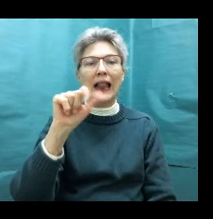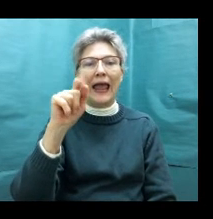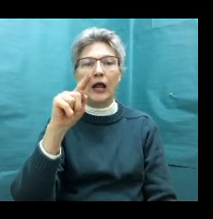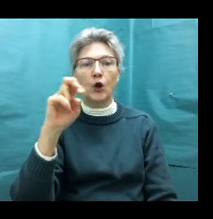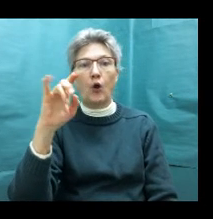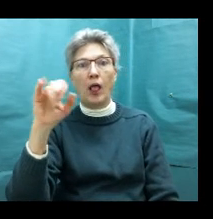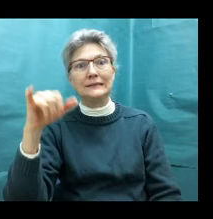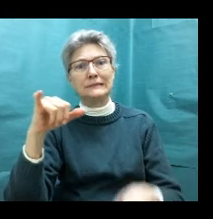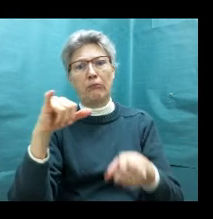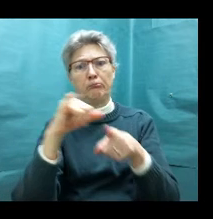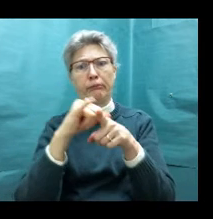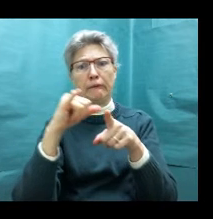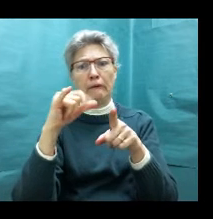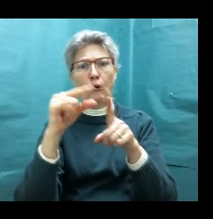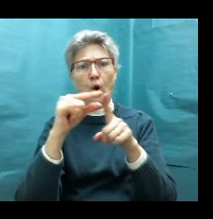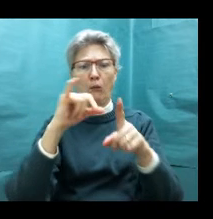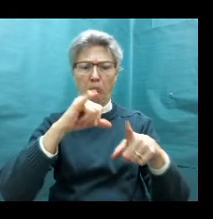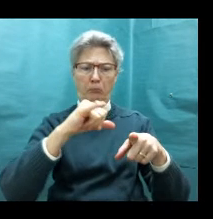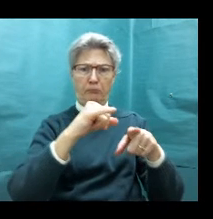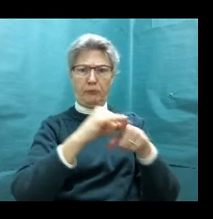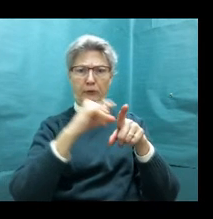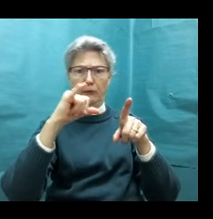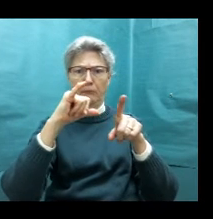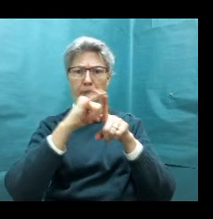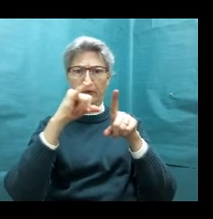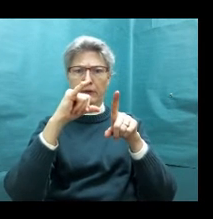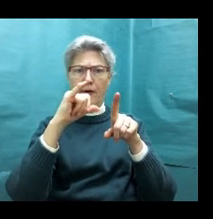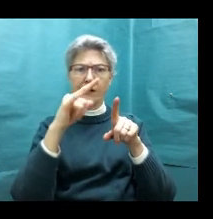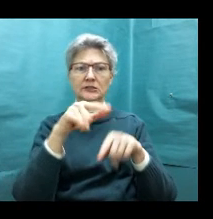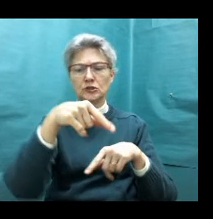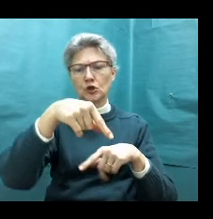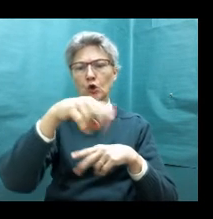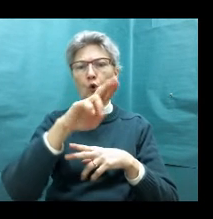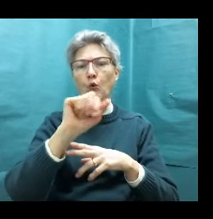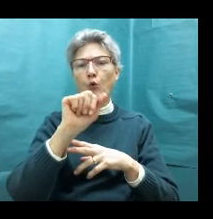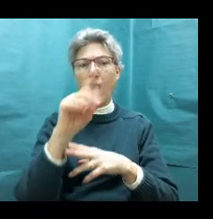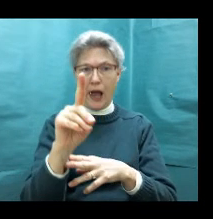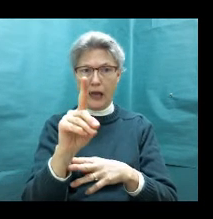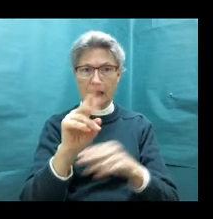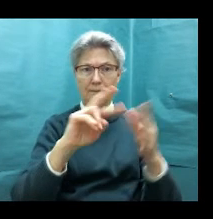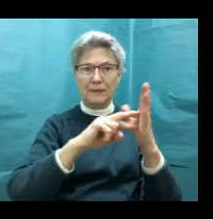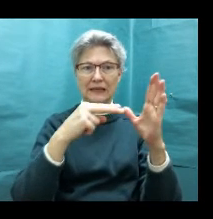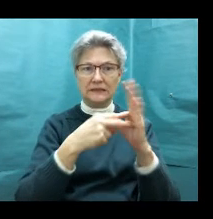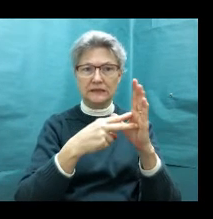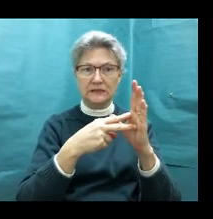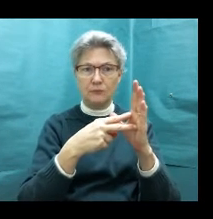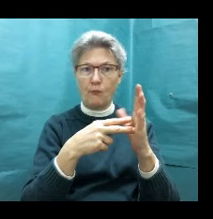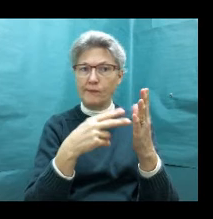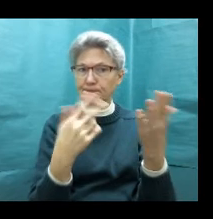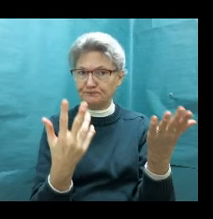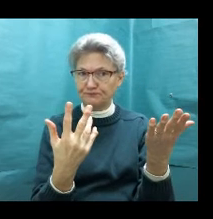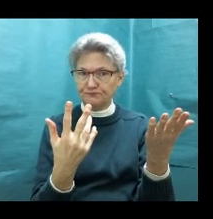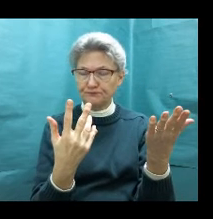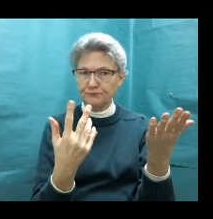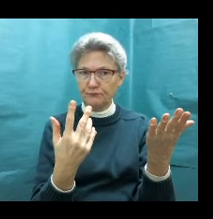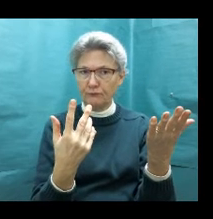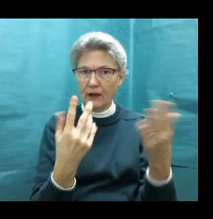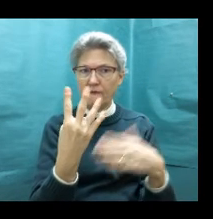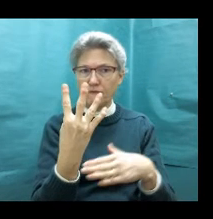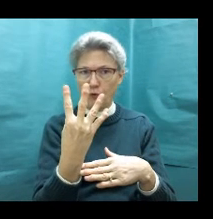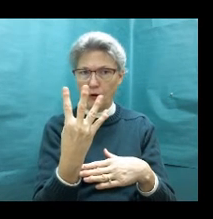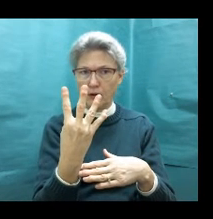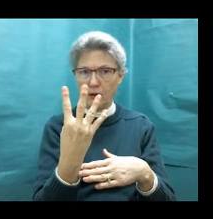word, quadrilaterals. You might notice quad, Q-U-A-D right here, and that